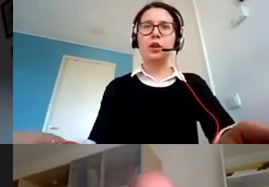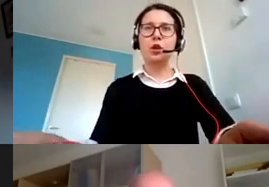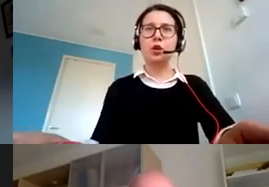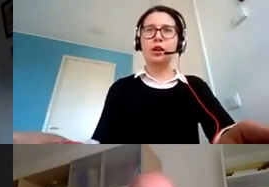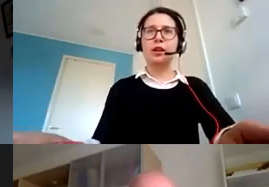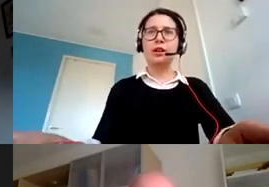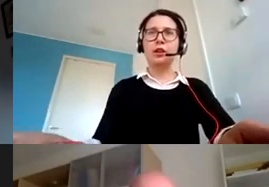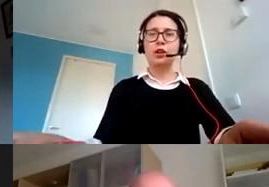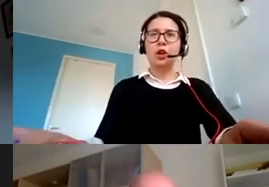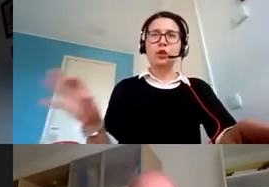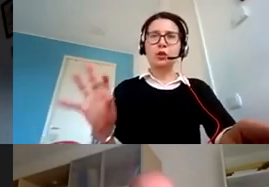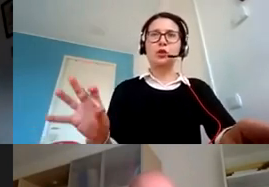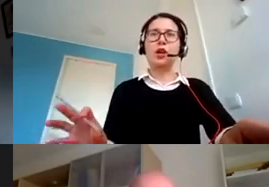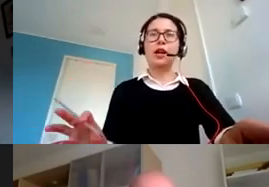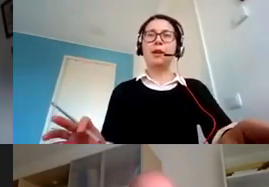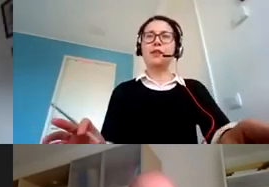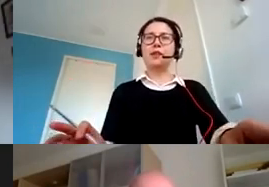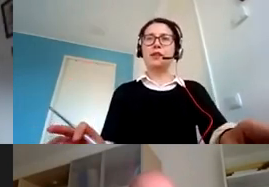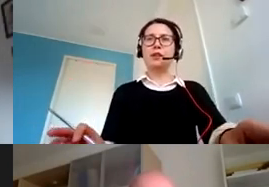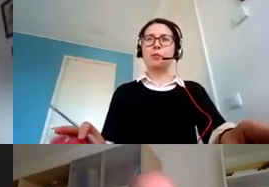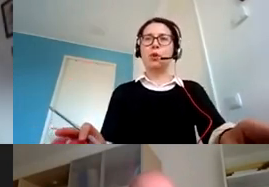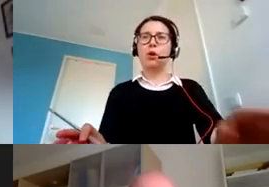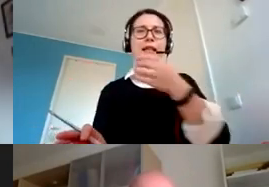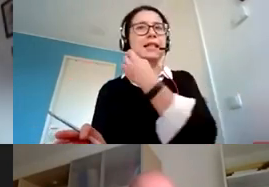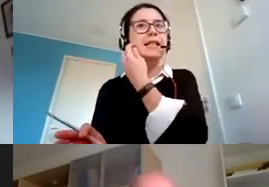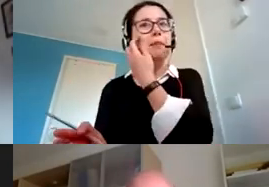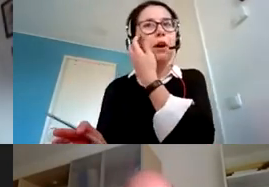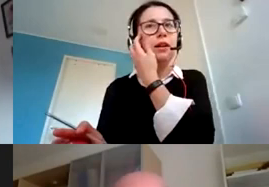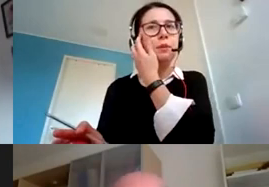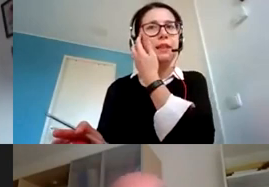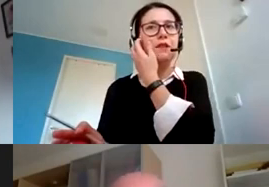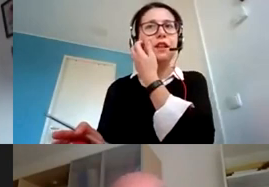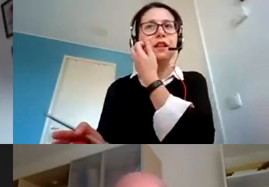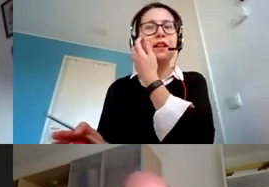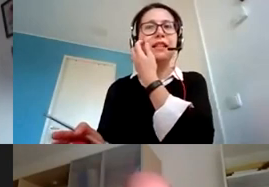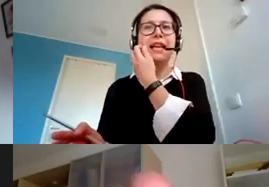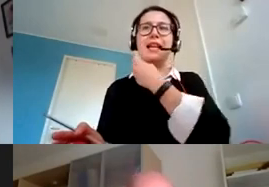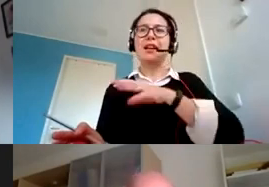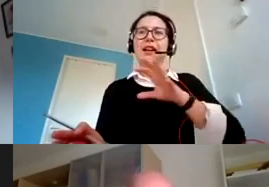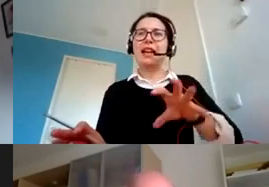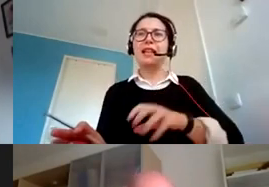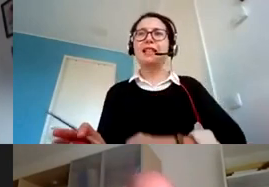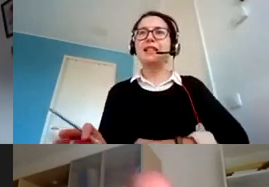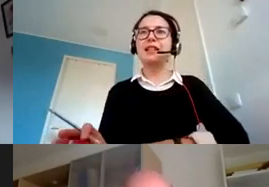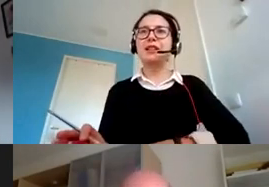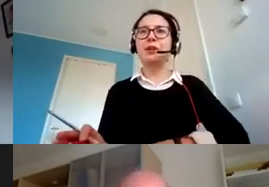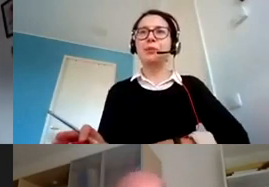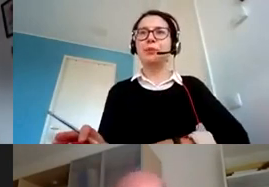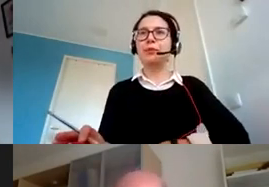will go to talk a bit more in detail about a specific, let's say,